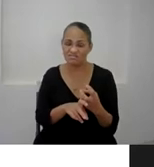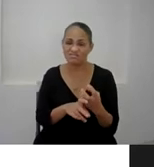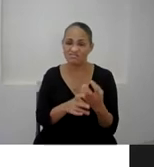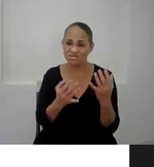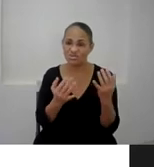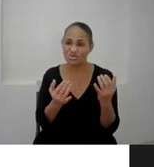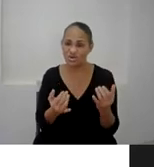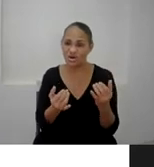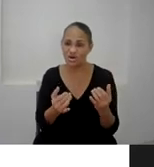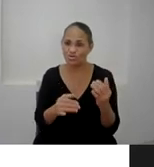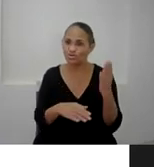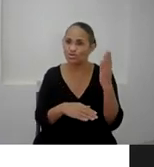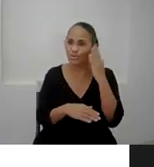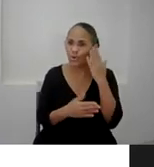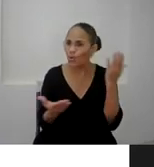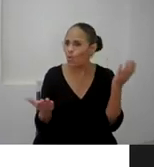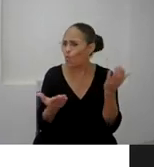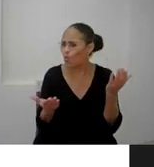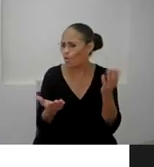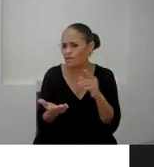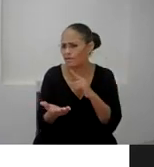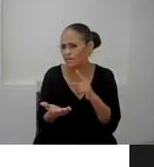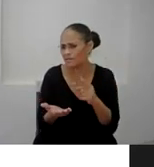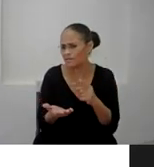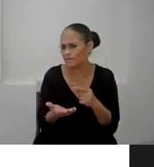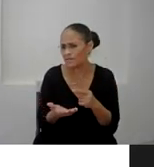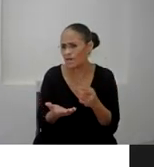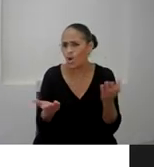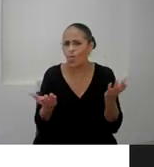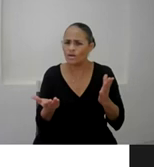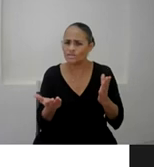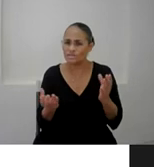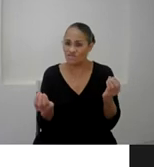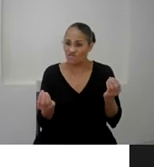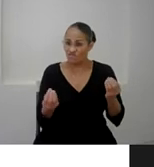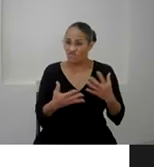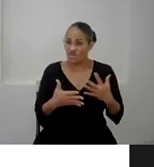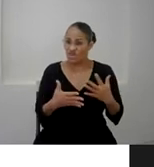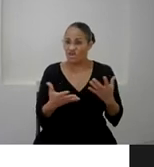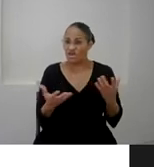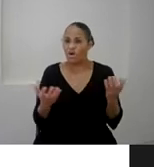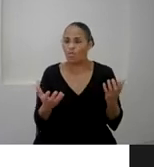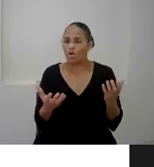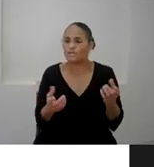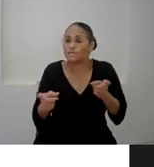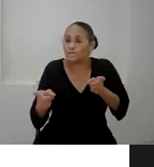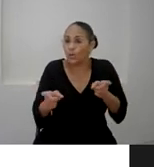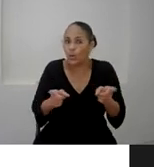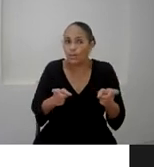to know at times what it is. What do they fear, and what sort of coping